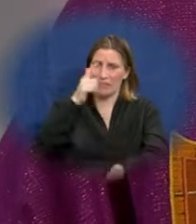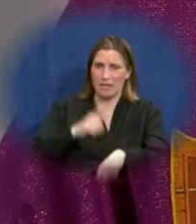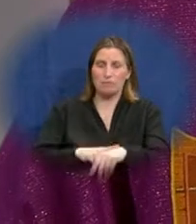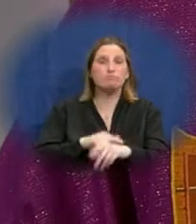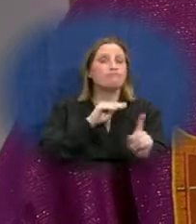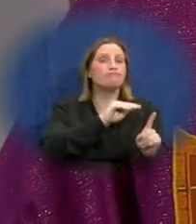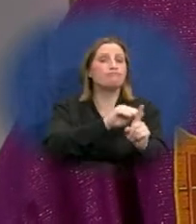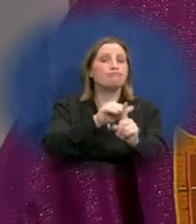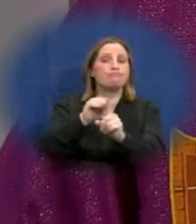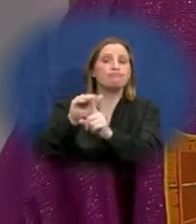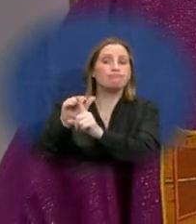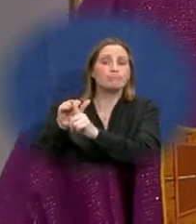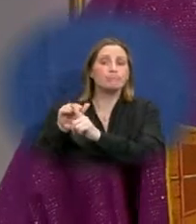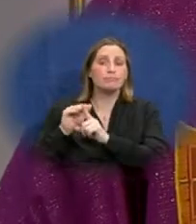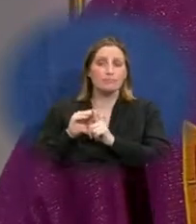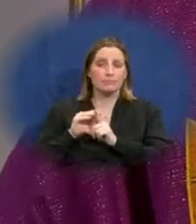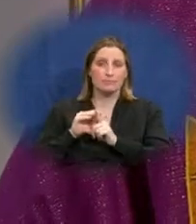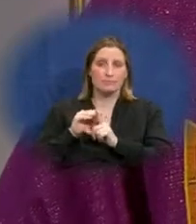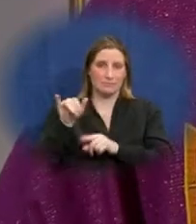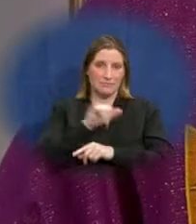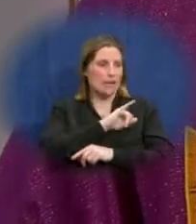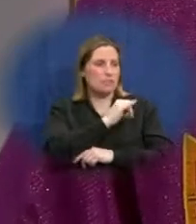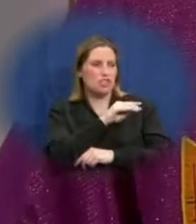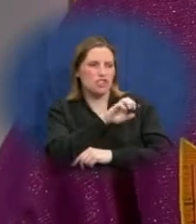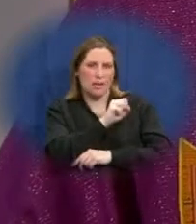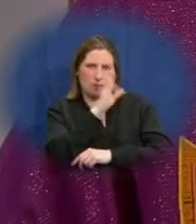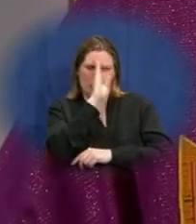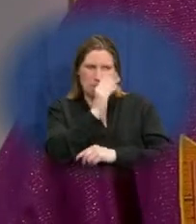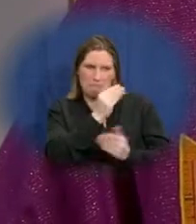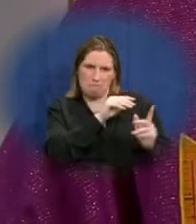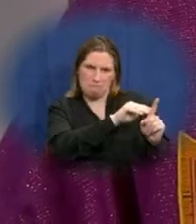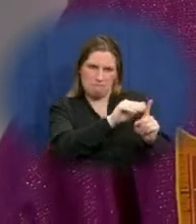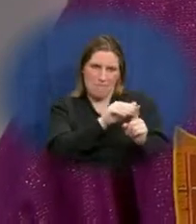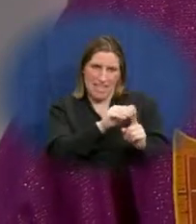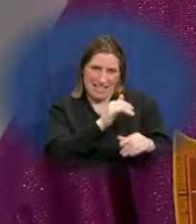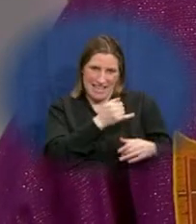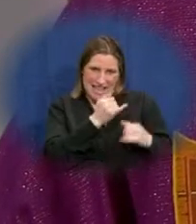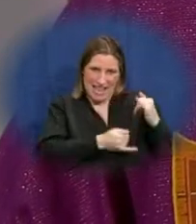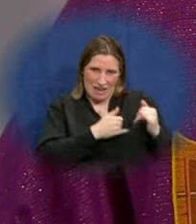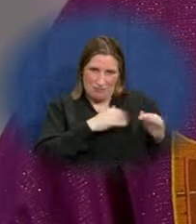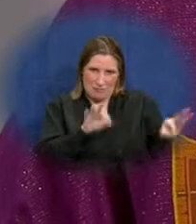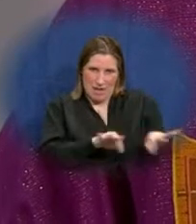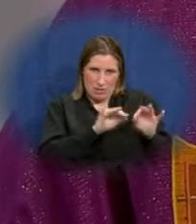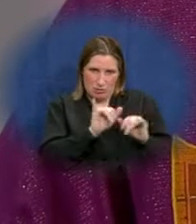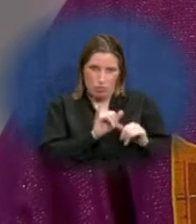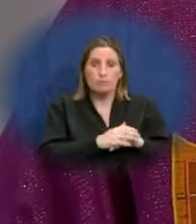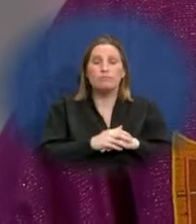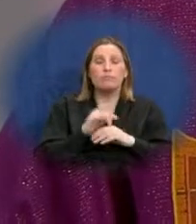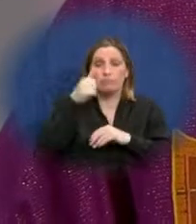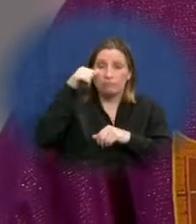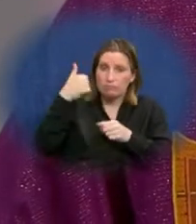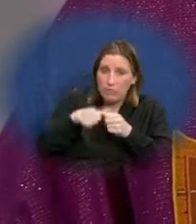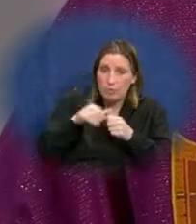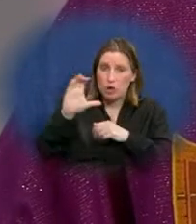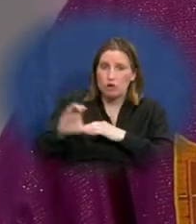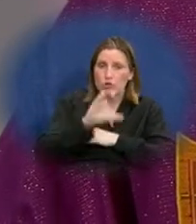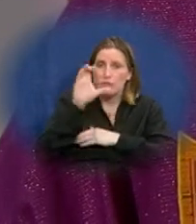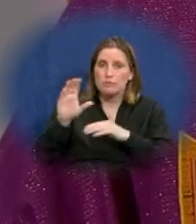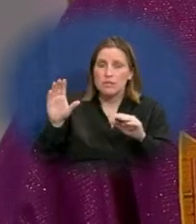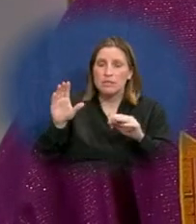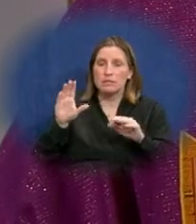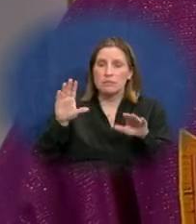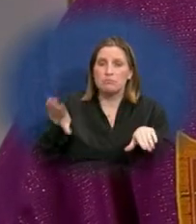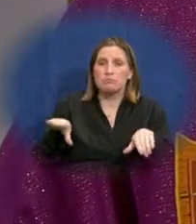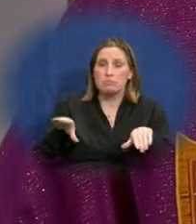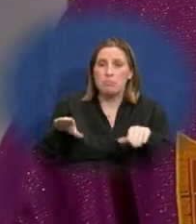a reminder, which we will do, James will also at the end of Mass this morning, is that on Christmas morning, the celebration of